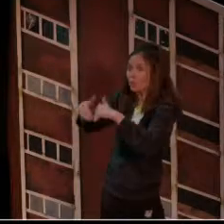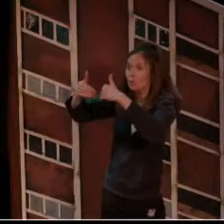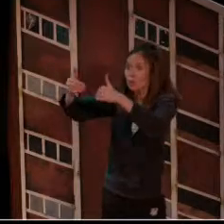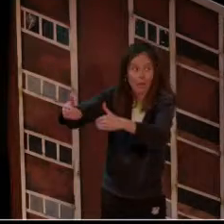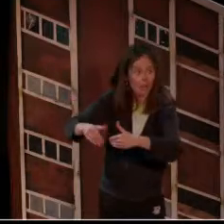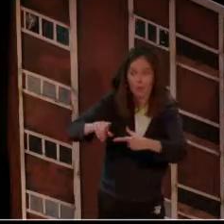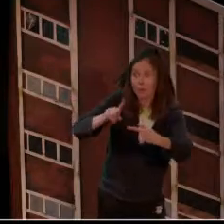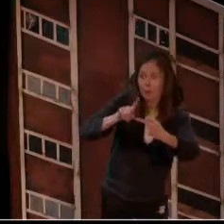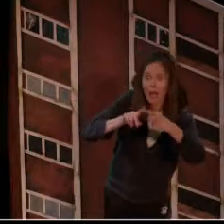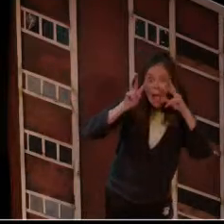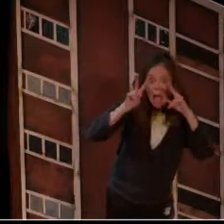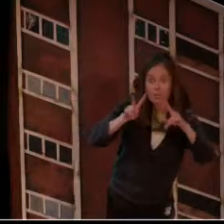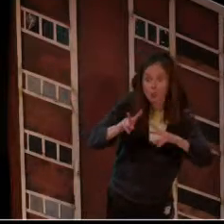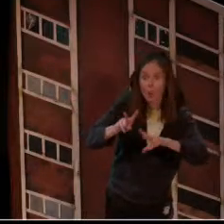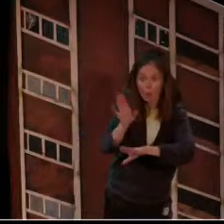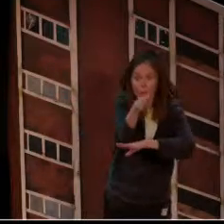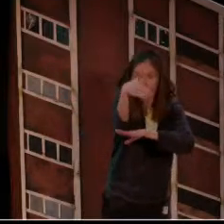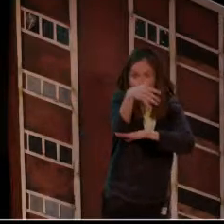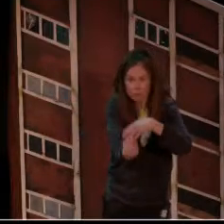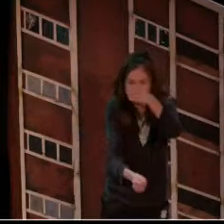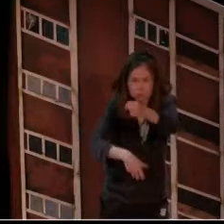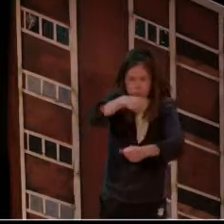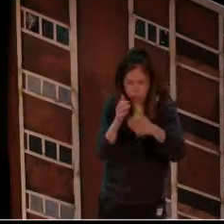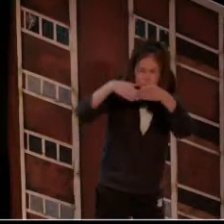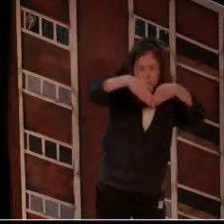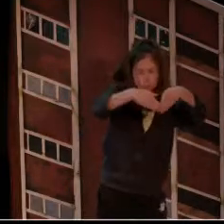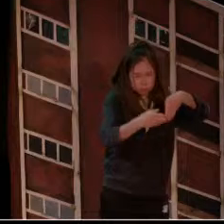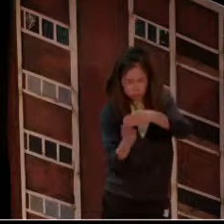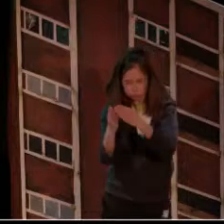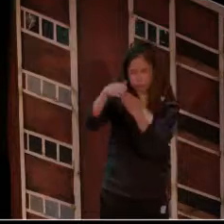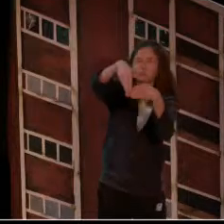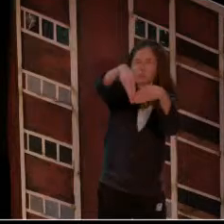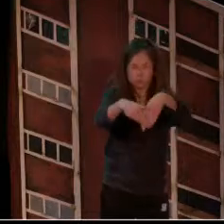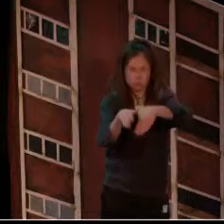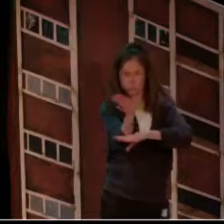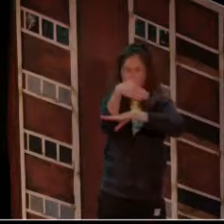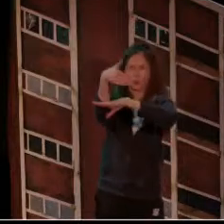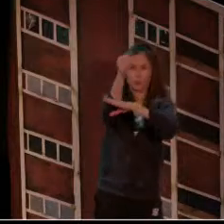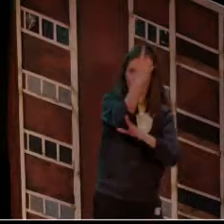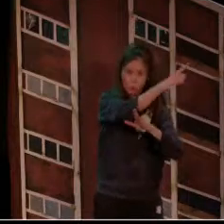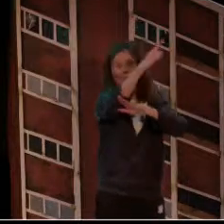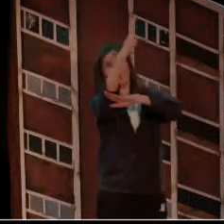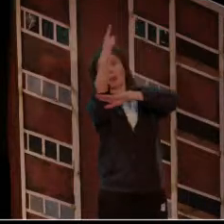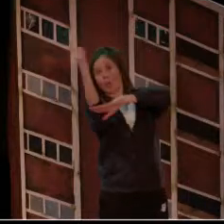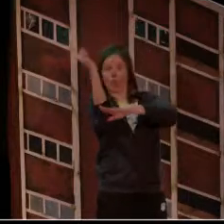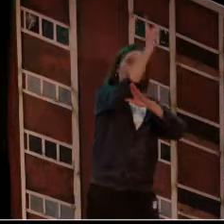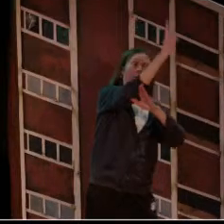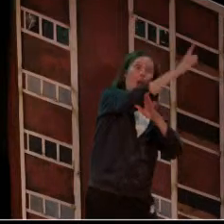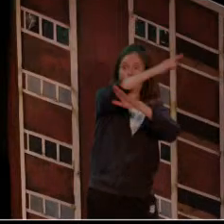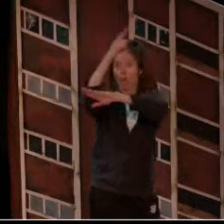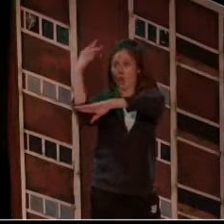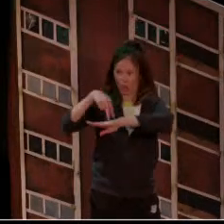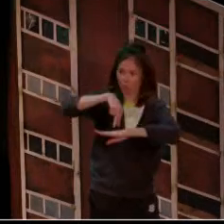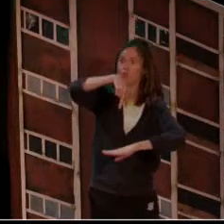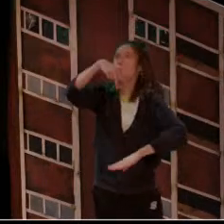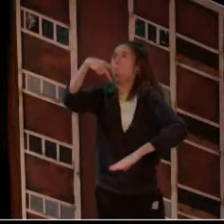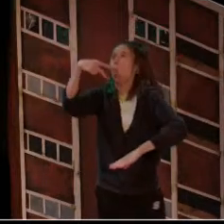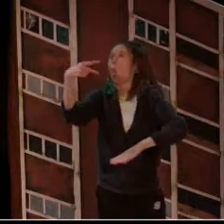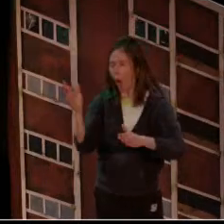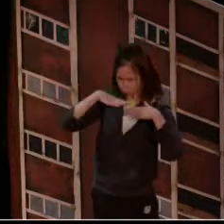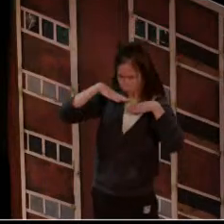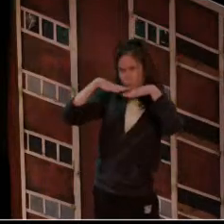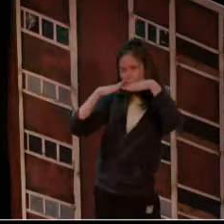sailors. Sometimes I'd see them, then not see them. One minute the ship seemed to pierce the moon with its mainmast, the next minute it had been swallowed up by yeast and foam of the sea, and